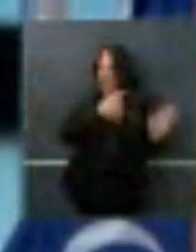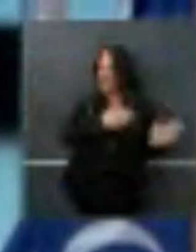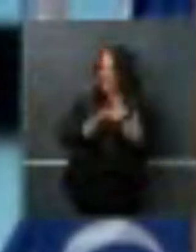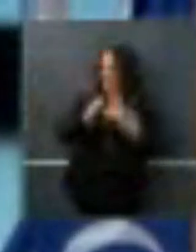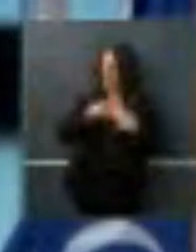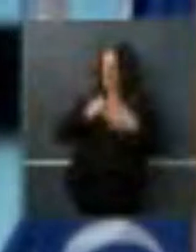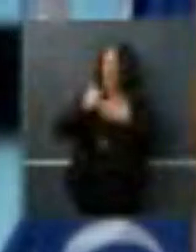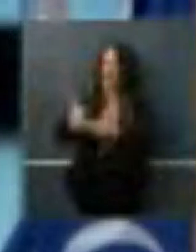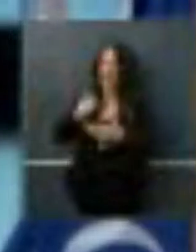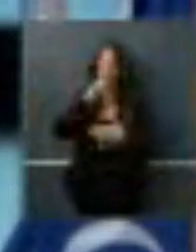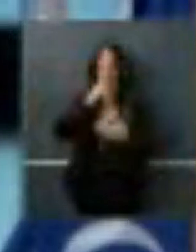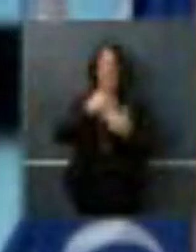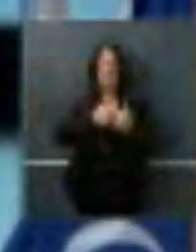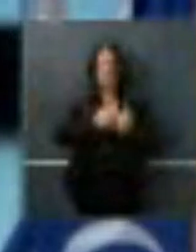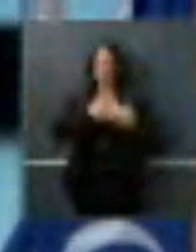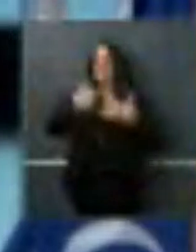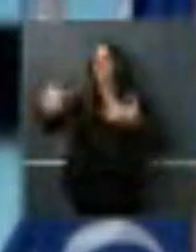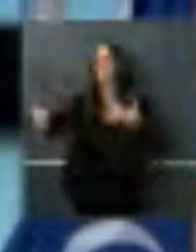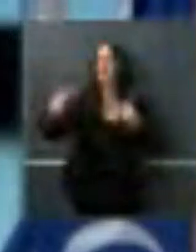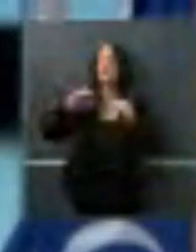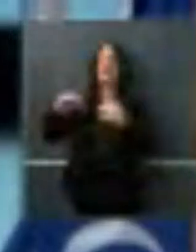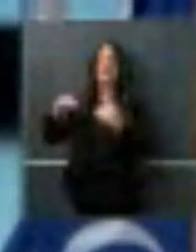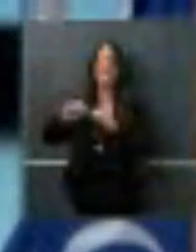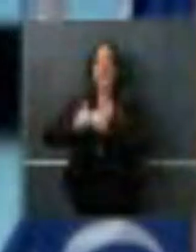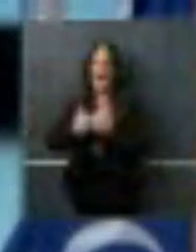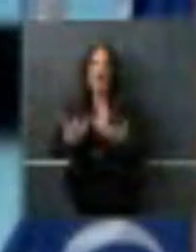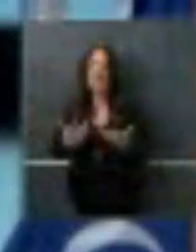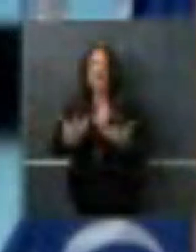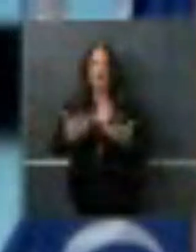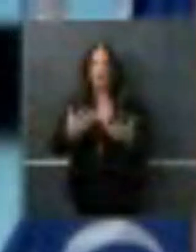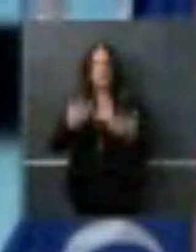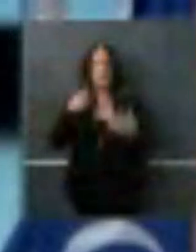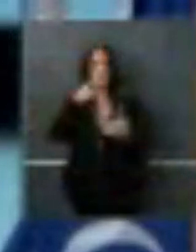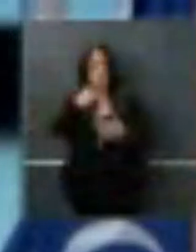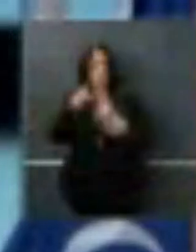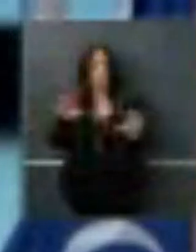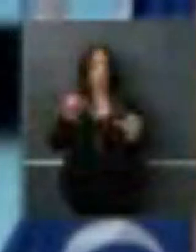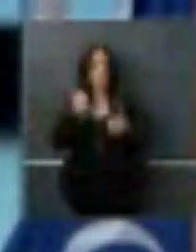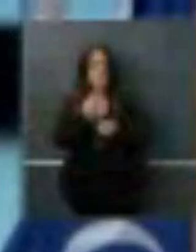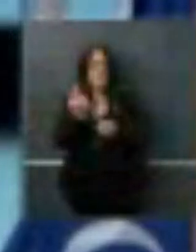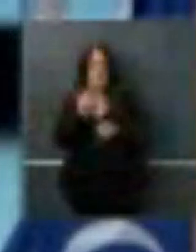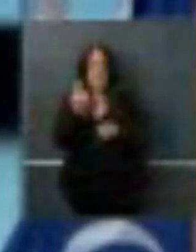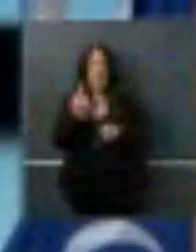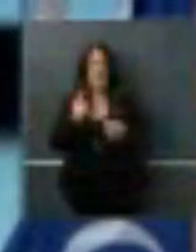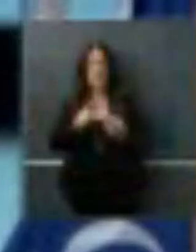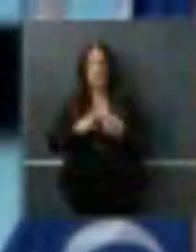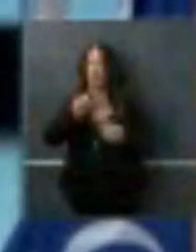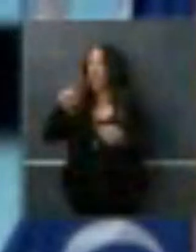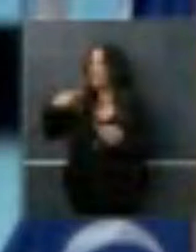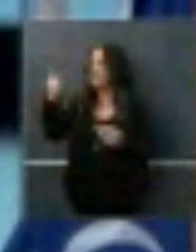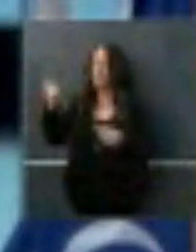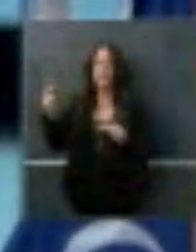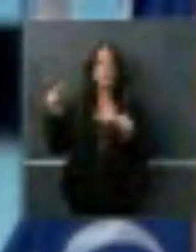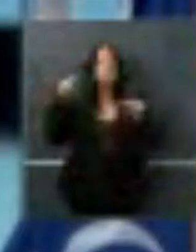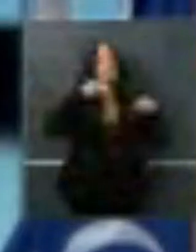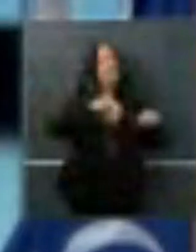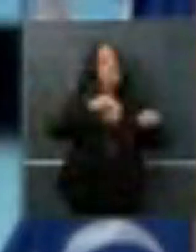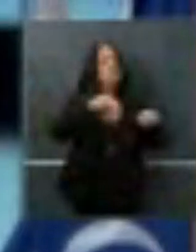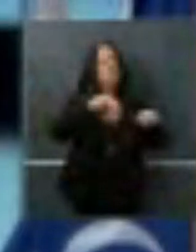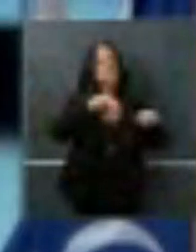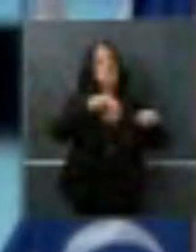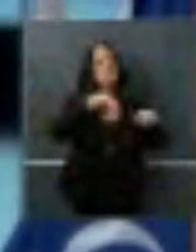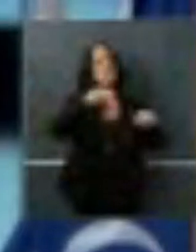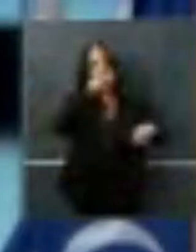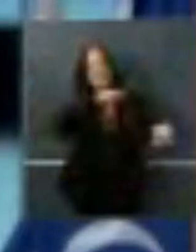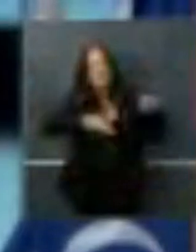Is the state doing anything to provide more oversight, either now or in the future, if we get hit by a second wave in the fall?